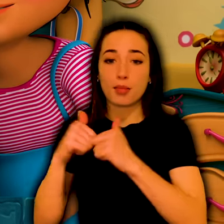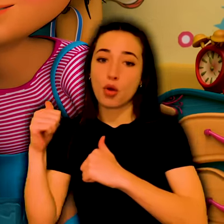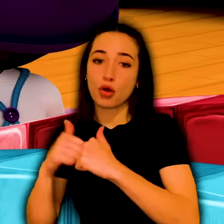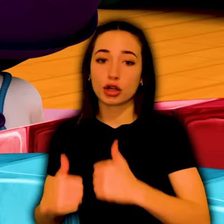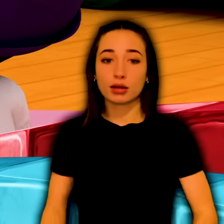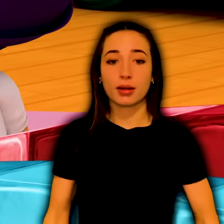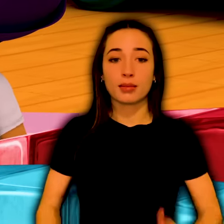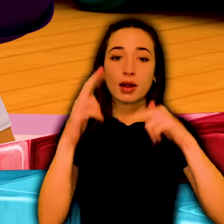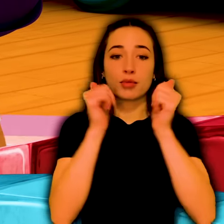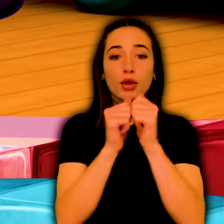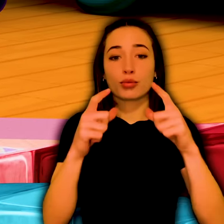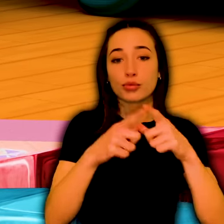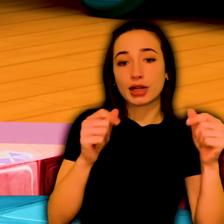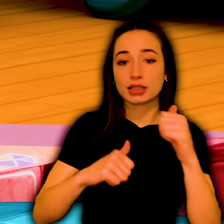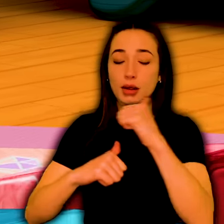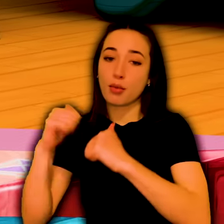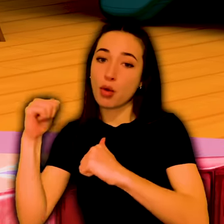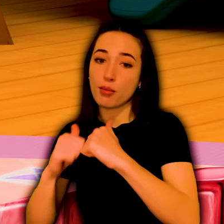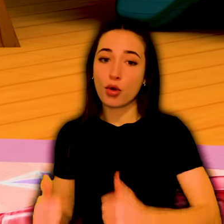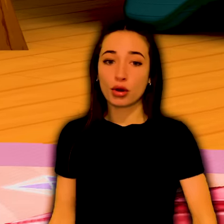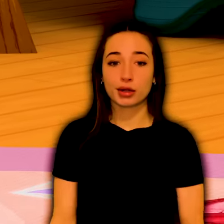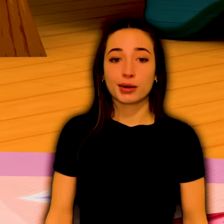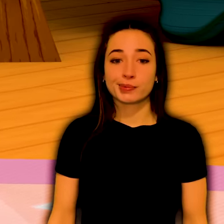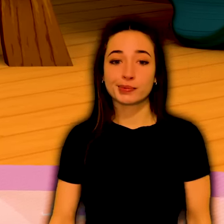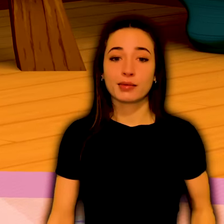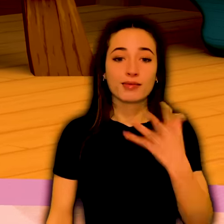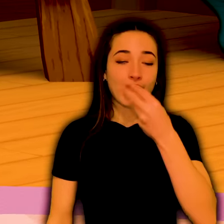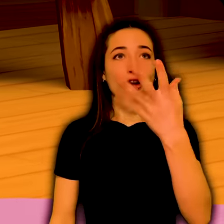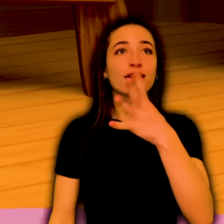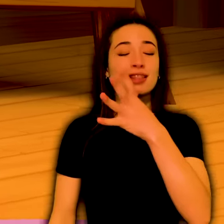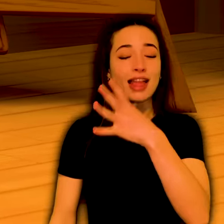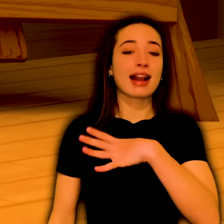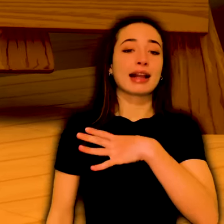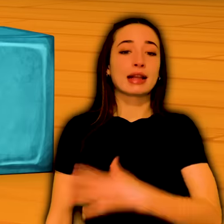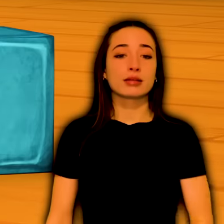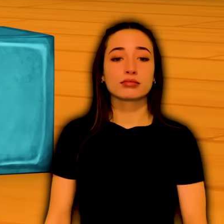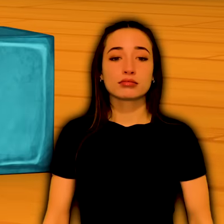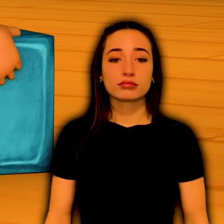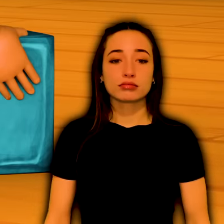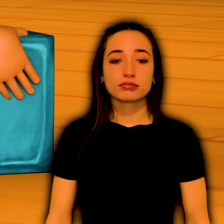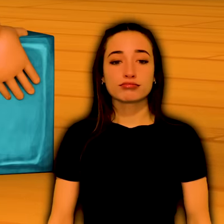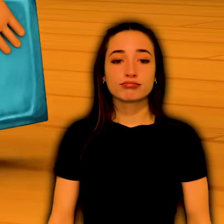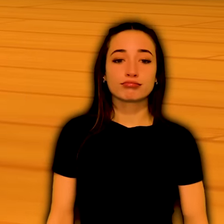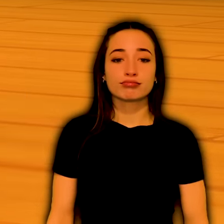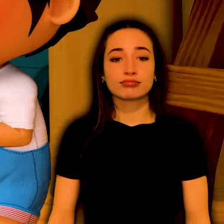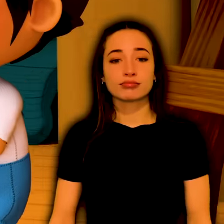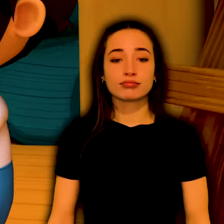Bricks and mortar, build it up with bricks and mortar, my fair lady.